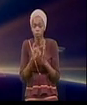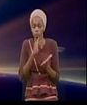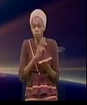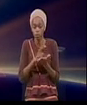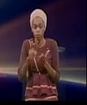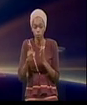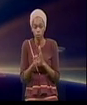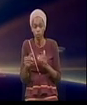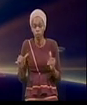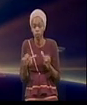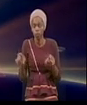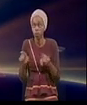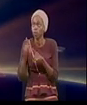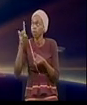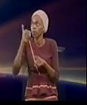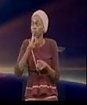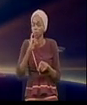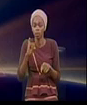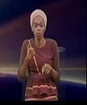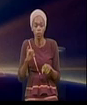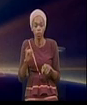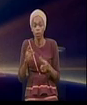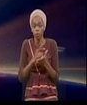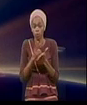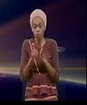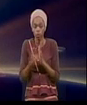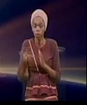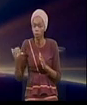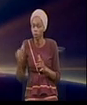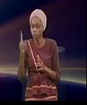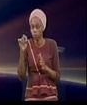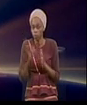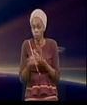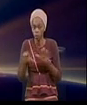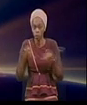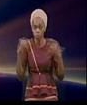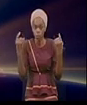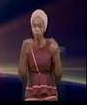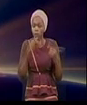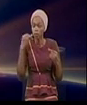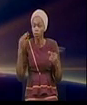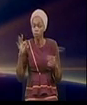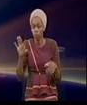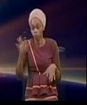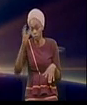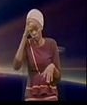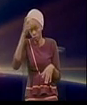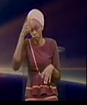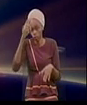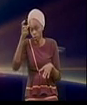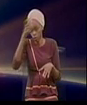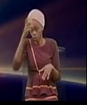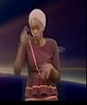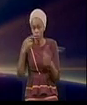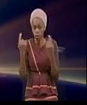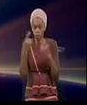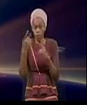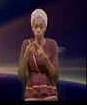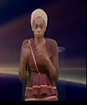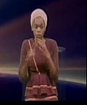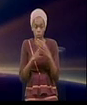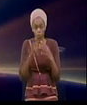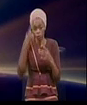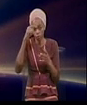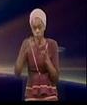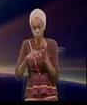righteous, even as he is righteous. He that committeth sin is of the devil, for the devil sinneth from the beginning. For